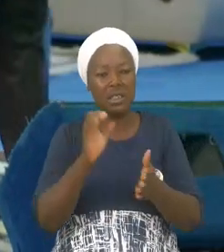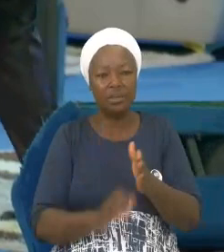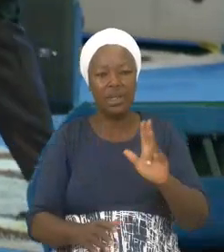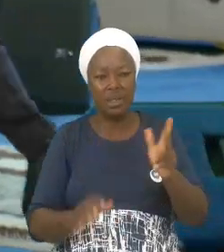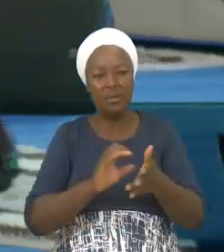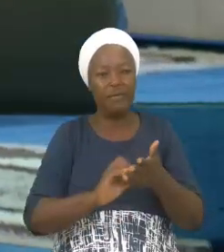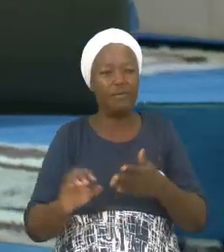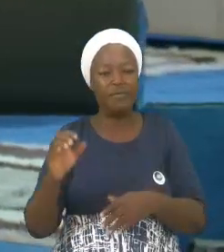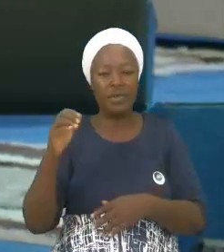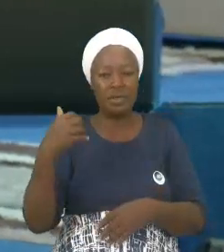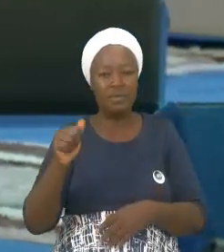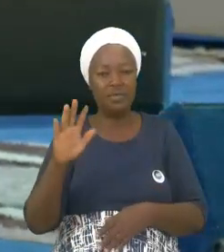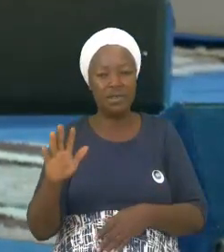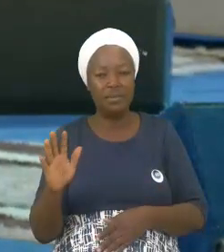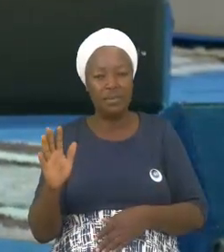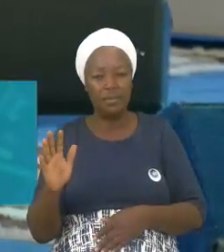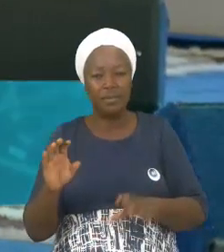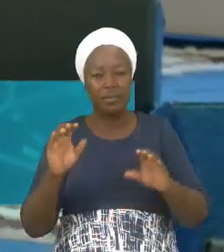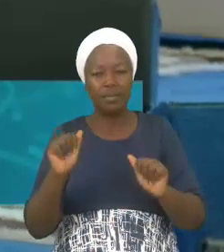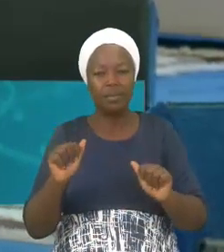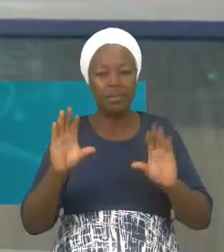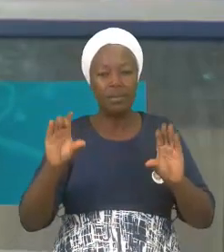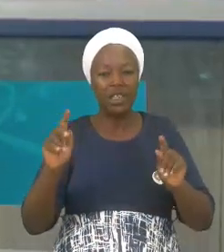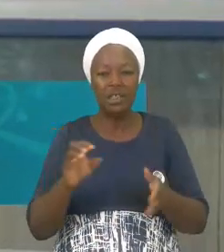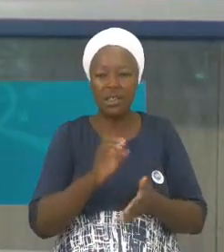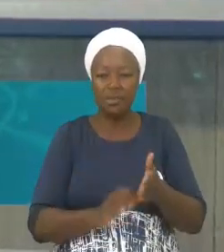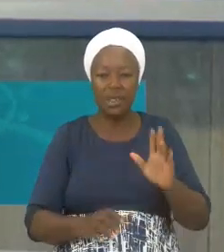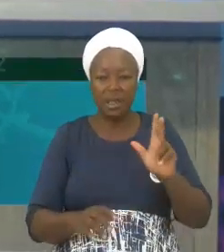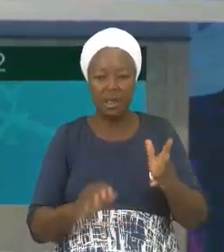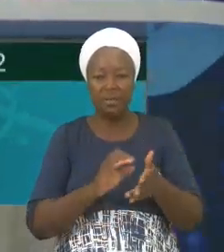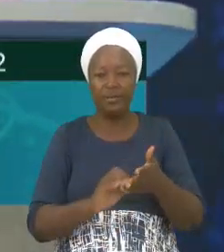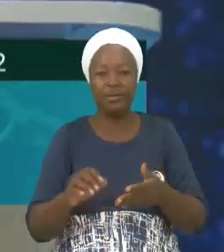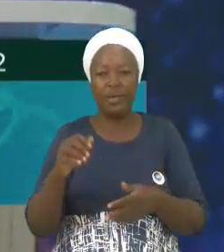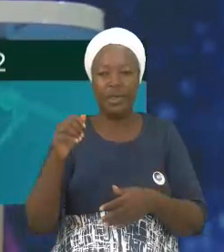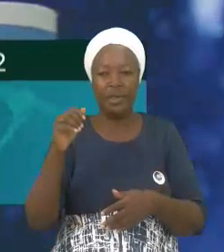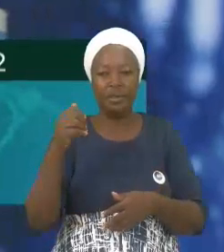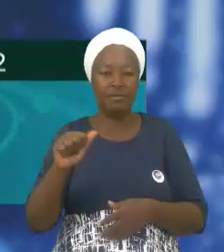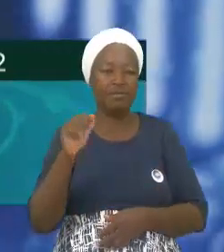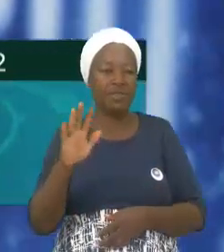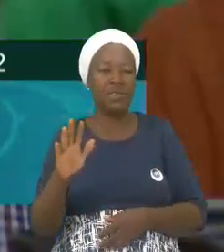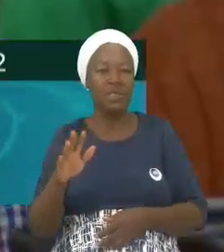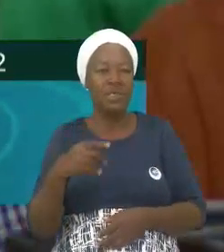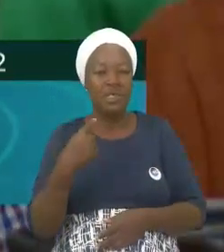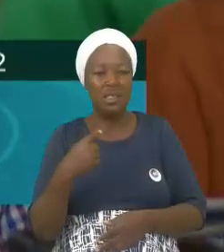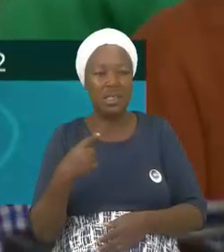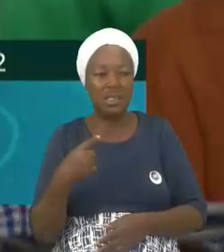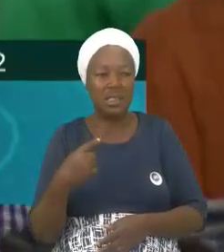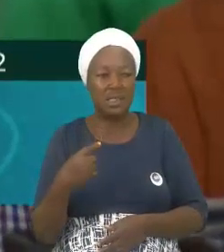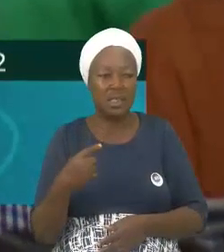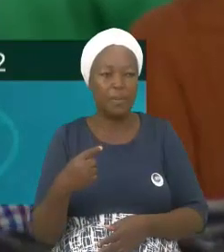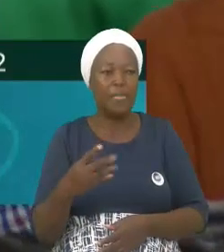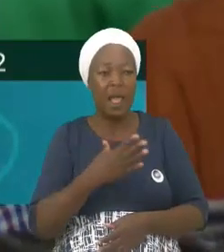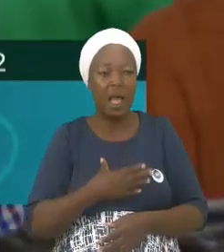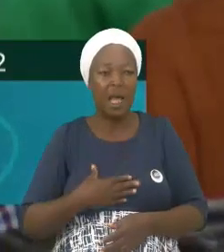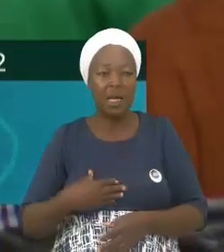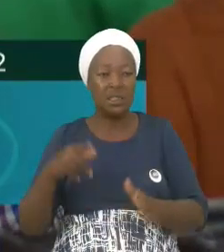15. Acts chapter 3, and we're looking at verse 15. It says, and he